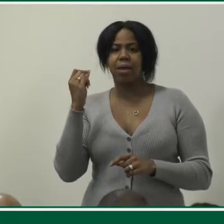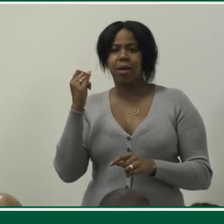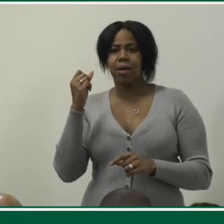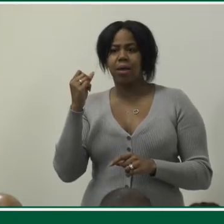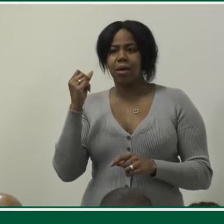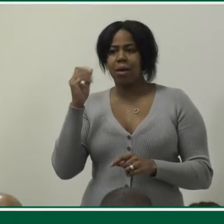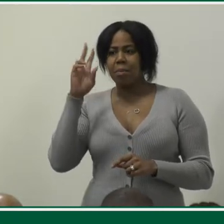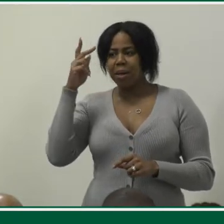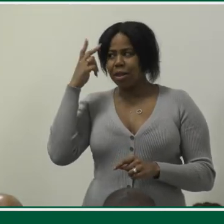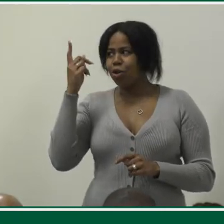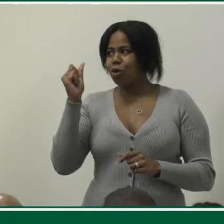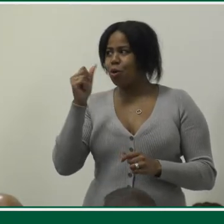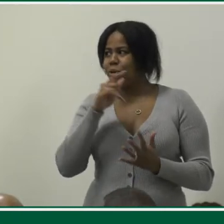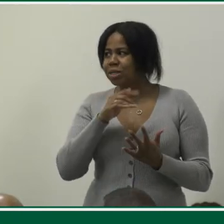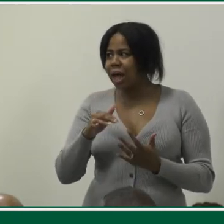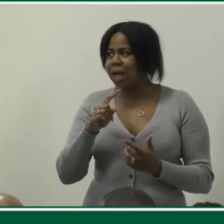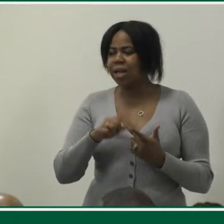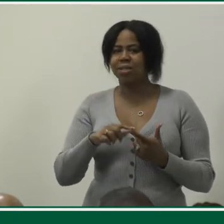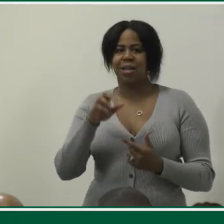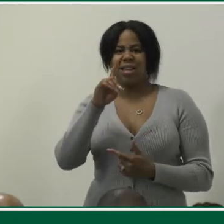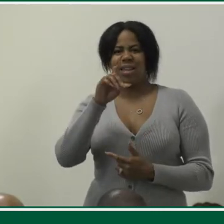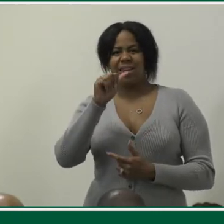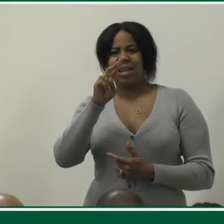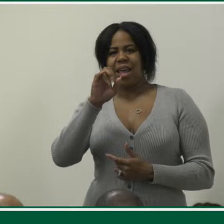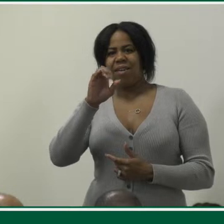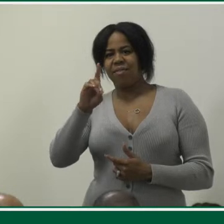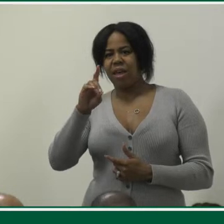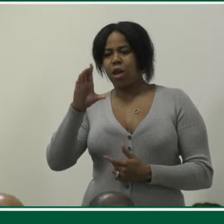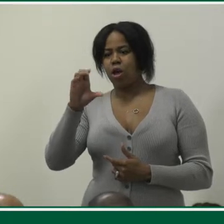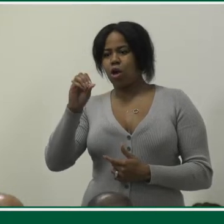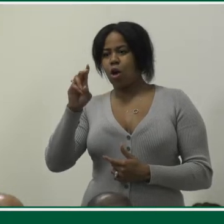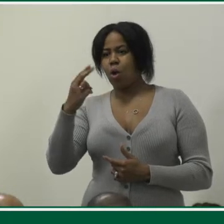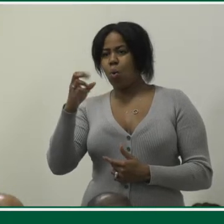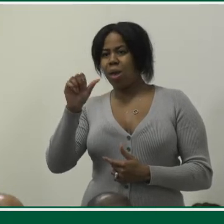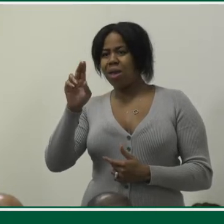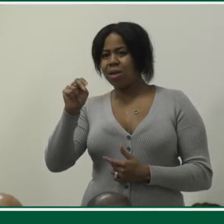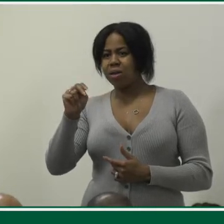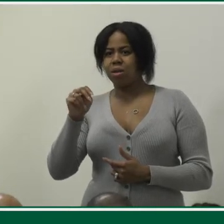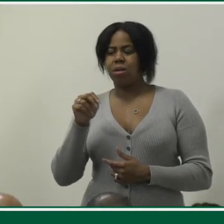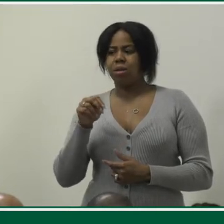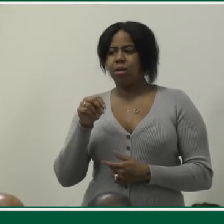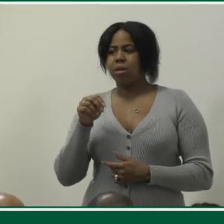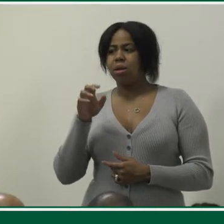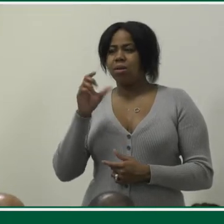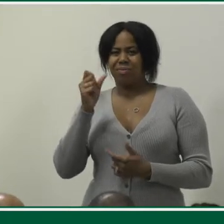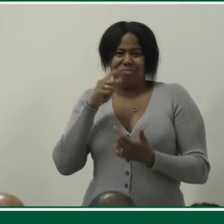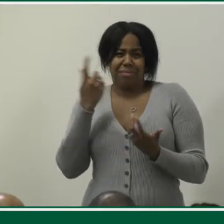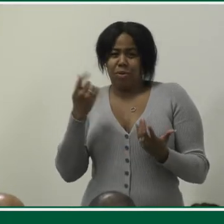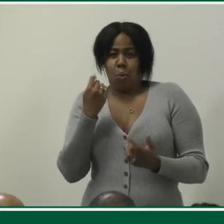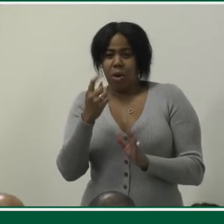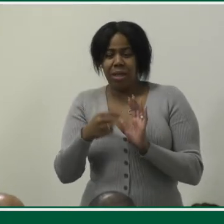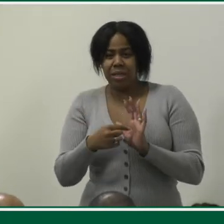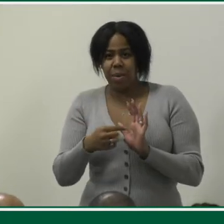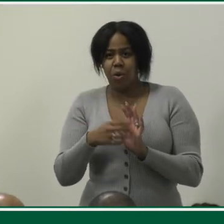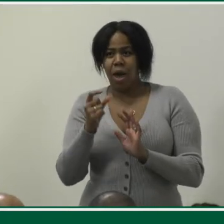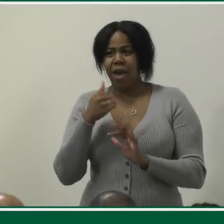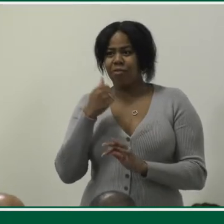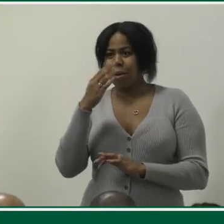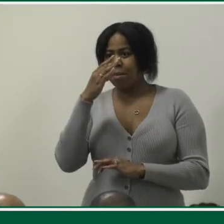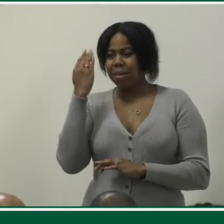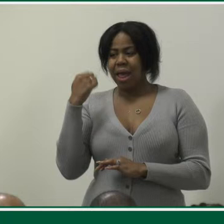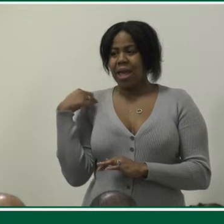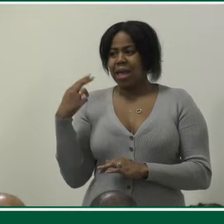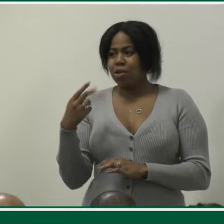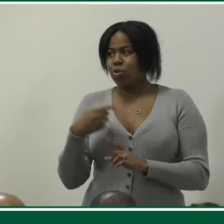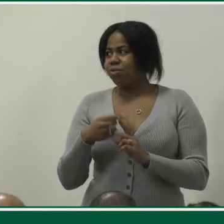David Coven and Otis Scott, right? I had Black history and African history from Dr.